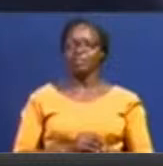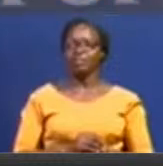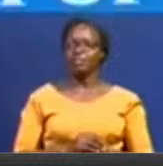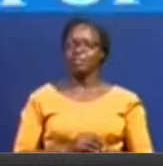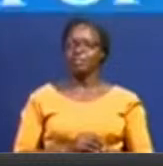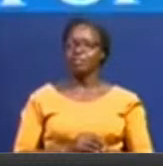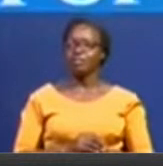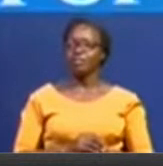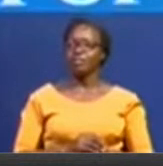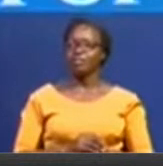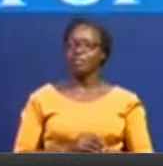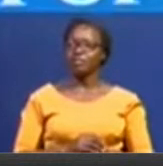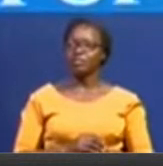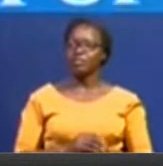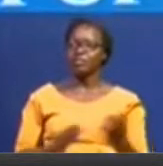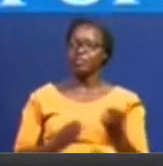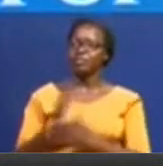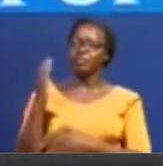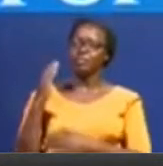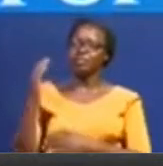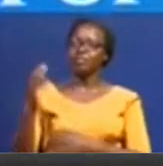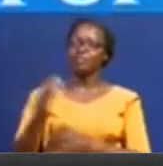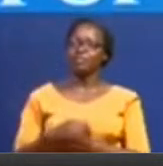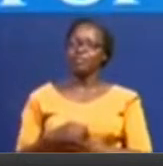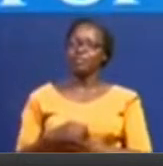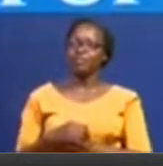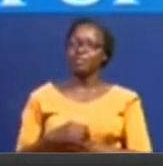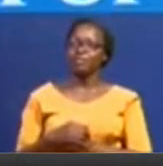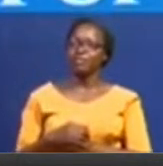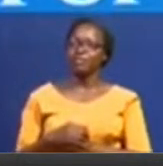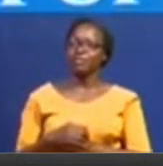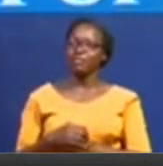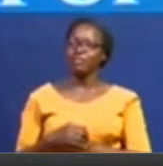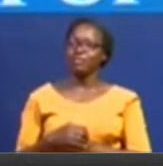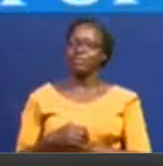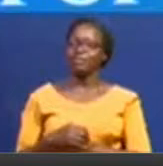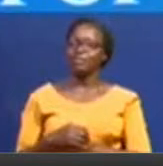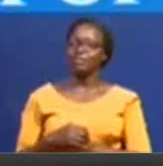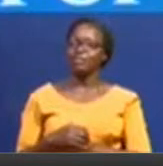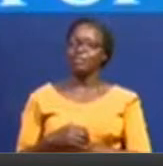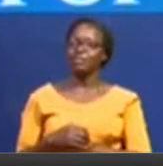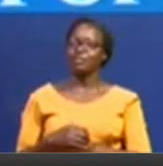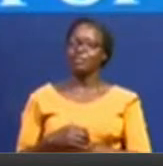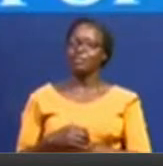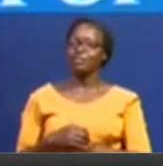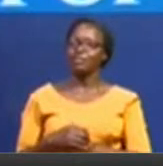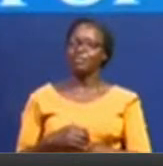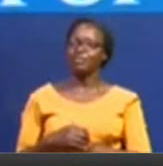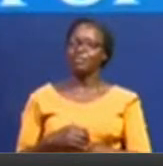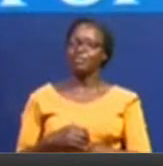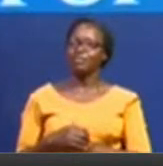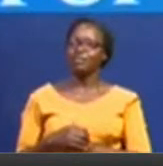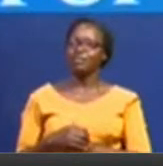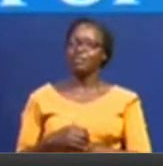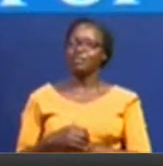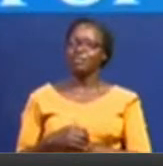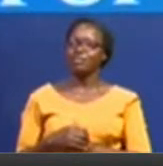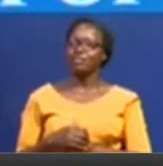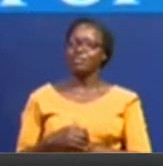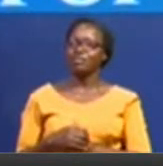Thank you. And through the chair, I really can't see your name, so I apologize for not referring to you by